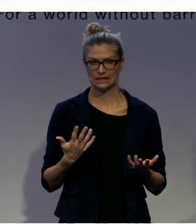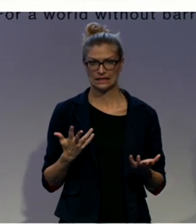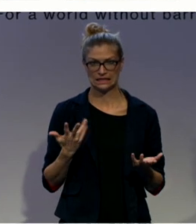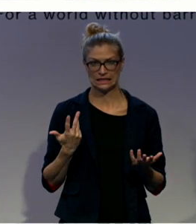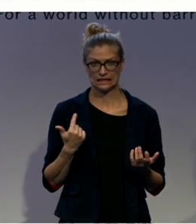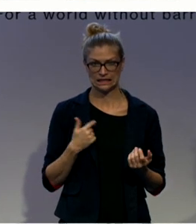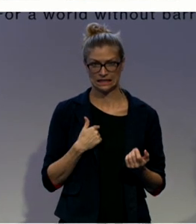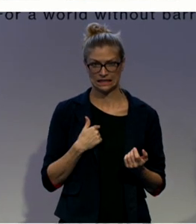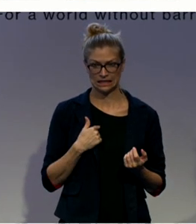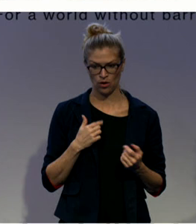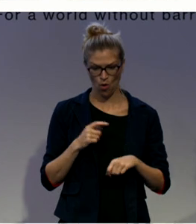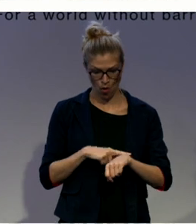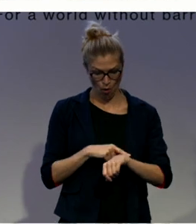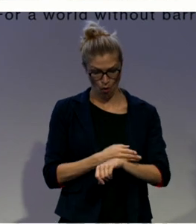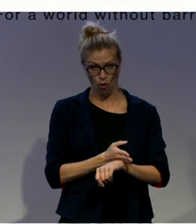run.